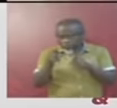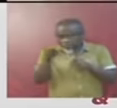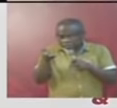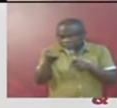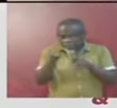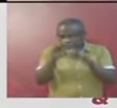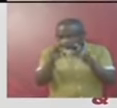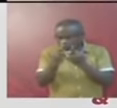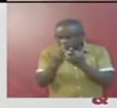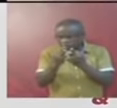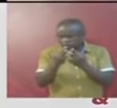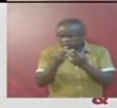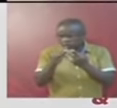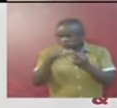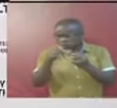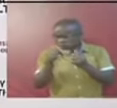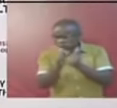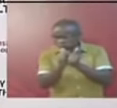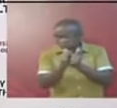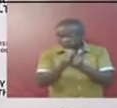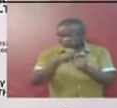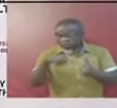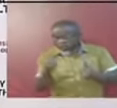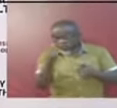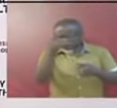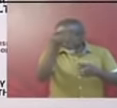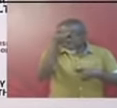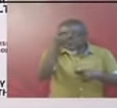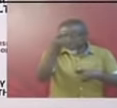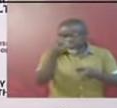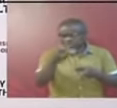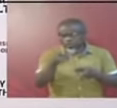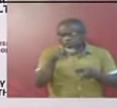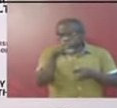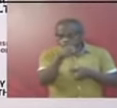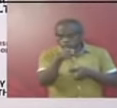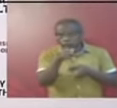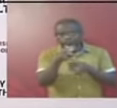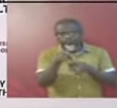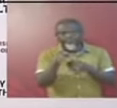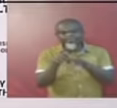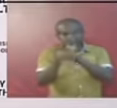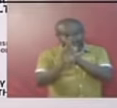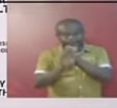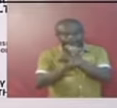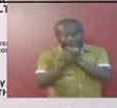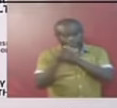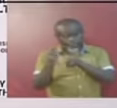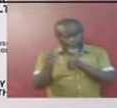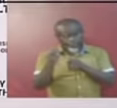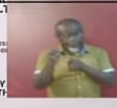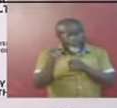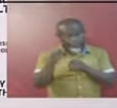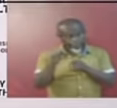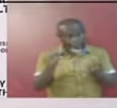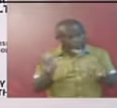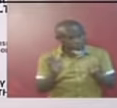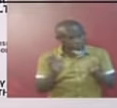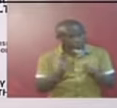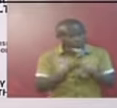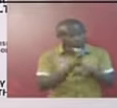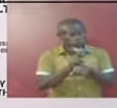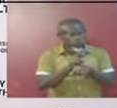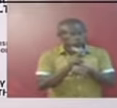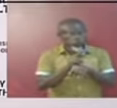to expose those individuals. Okay, thank you very much, and we'll try to get as many questions in as possible. We go to AZP News for